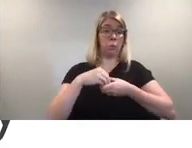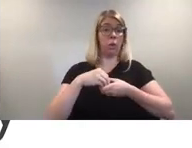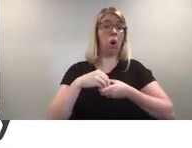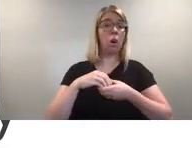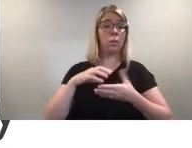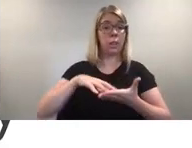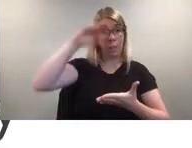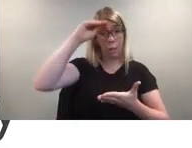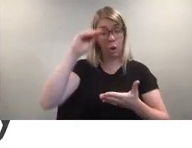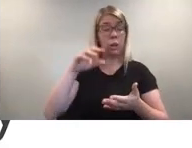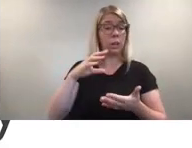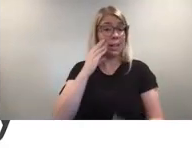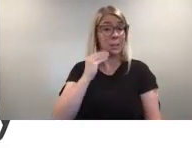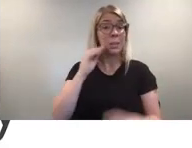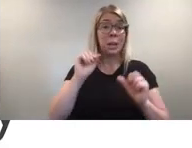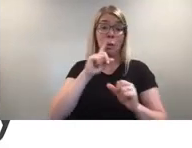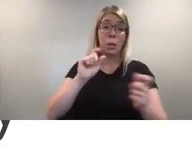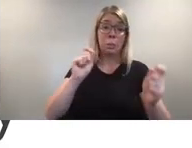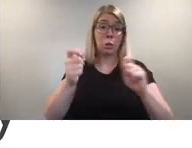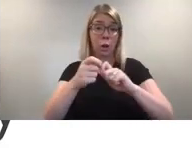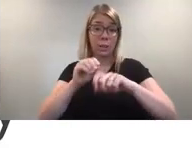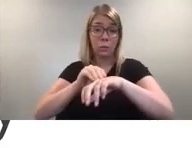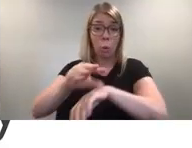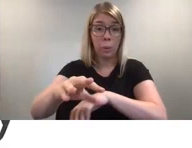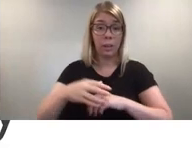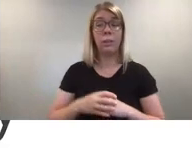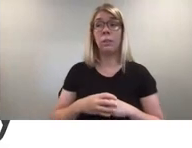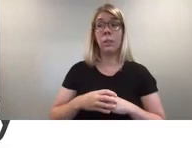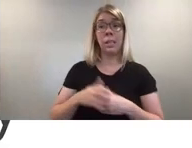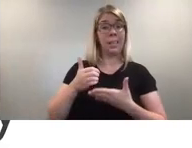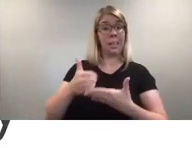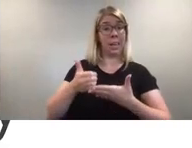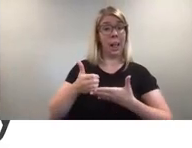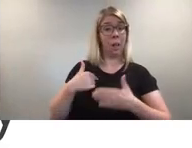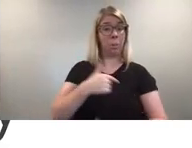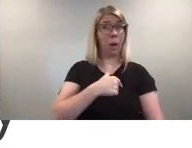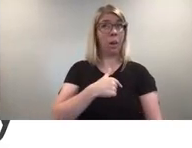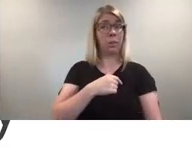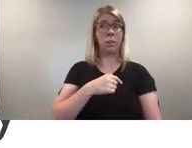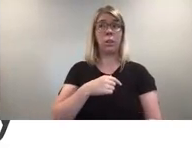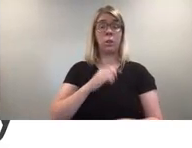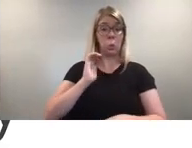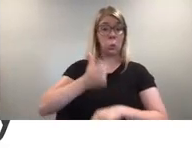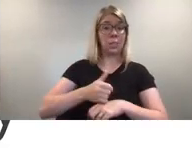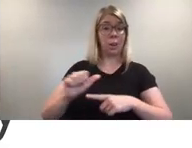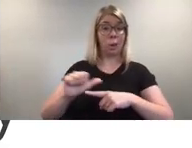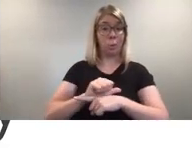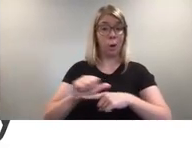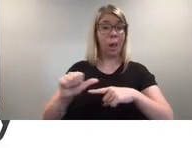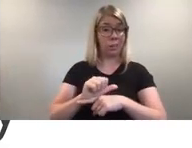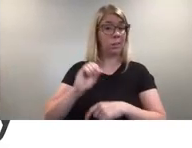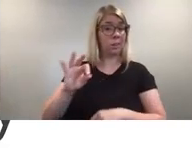be transformative. It can also, I think, help us in our attempt to put into practice the principles of social